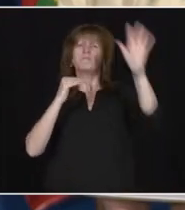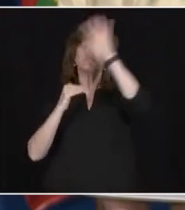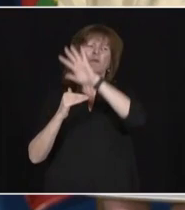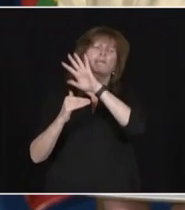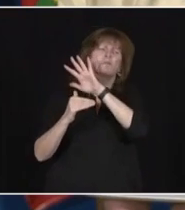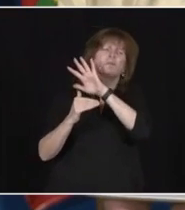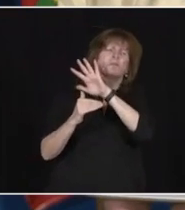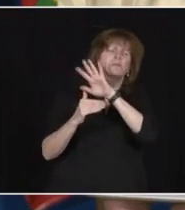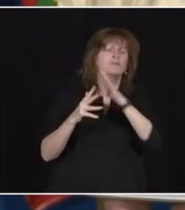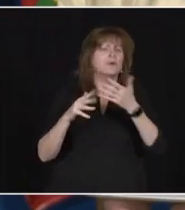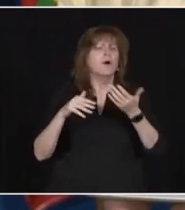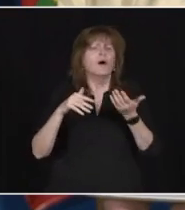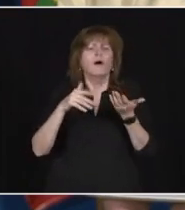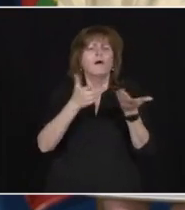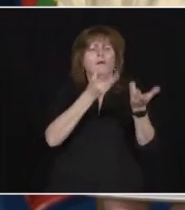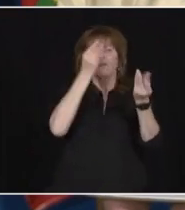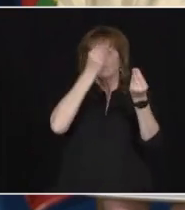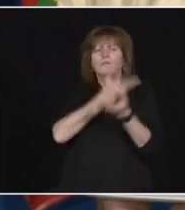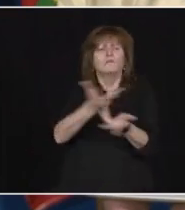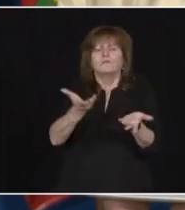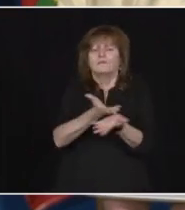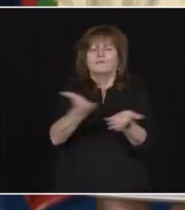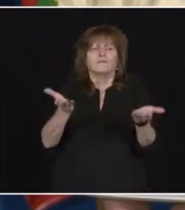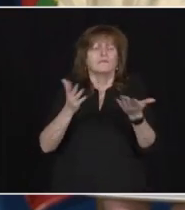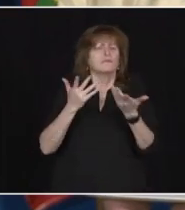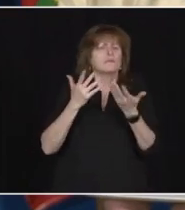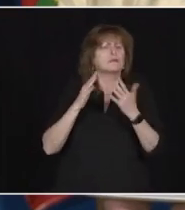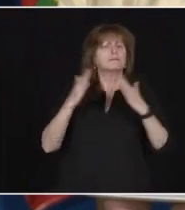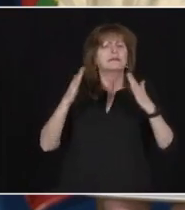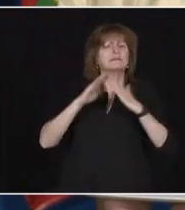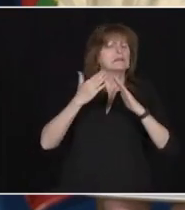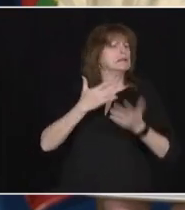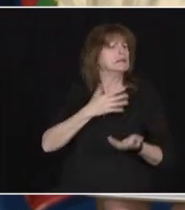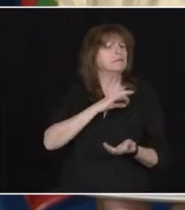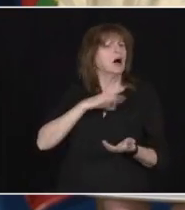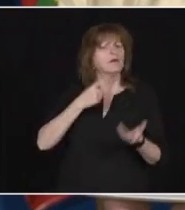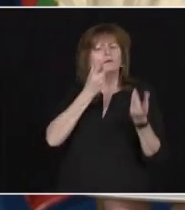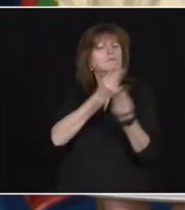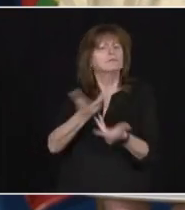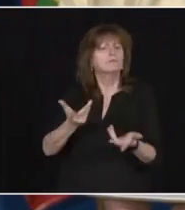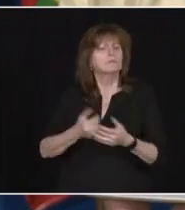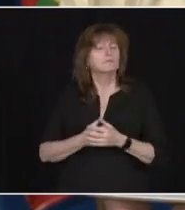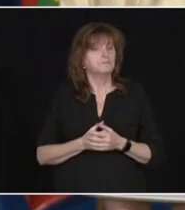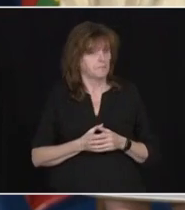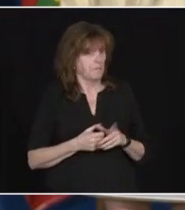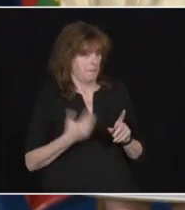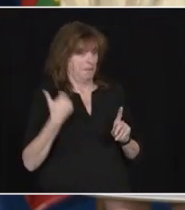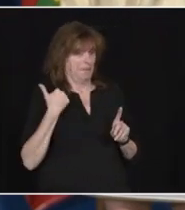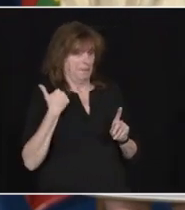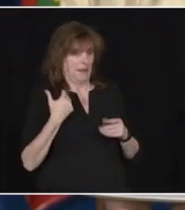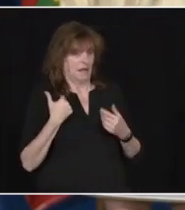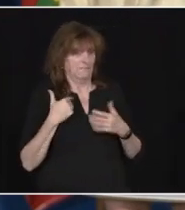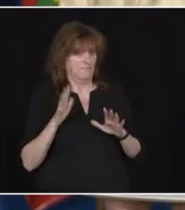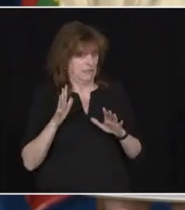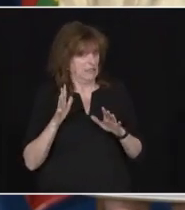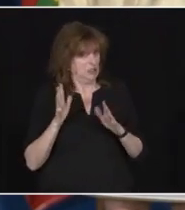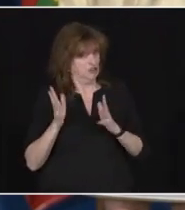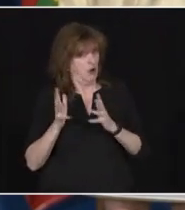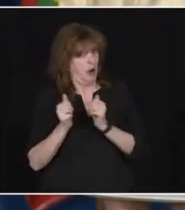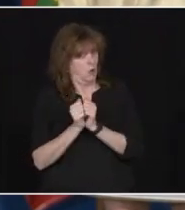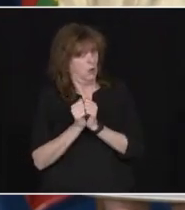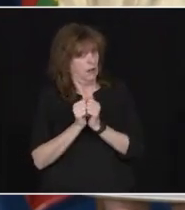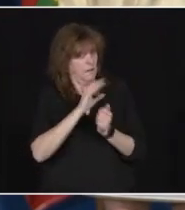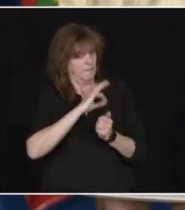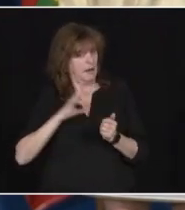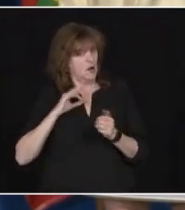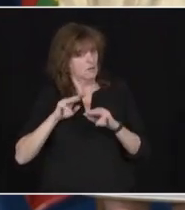mayors? Well, I talked to Mayor Crombie just the other day, and she mentioned it. And my